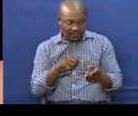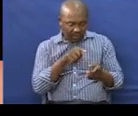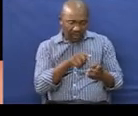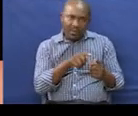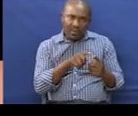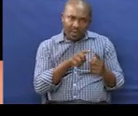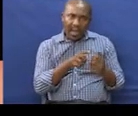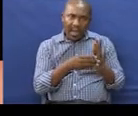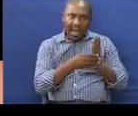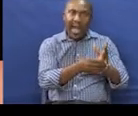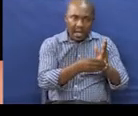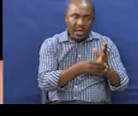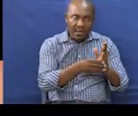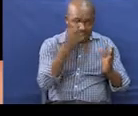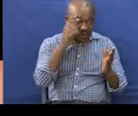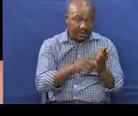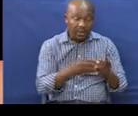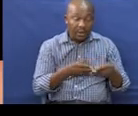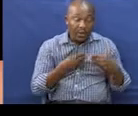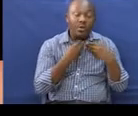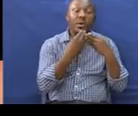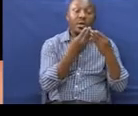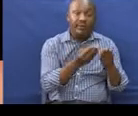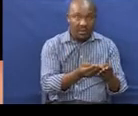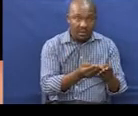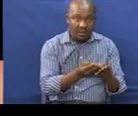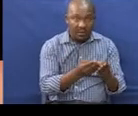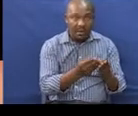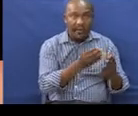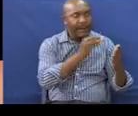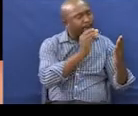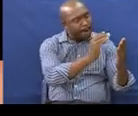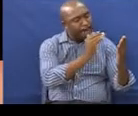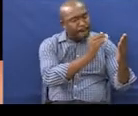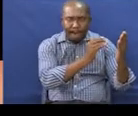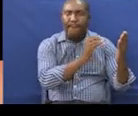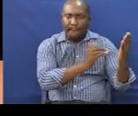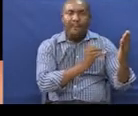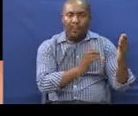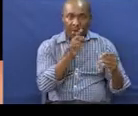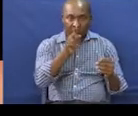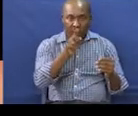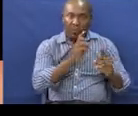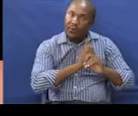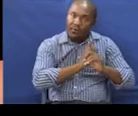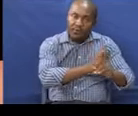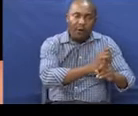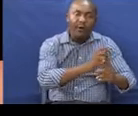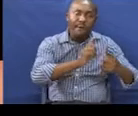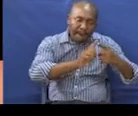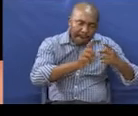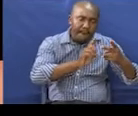that instruction, one will identify the food sample and sometimes prepare a solution